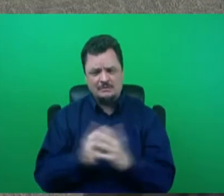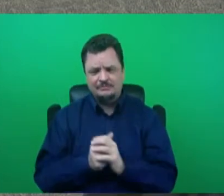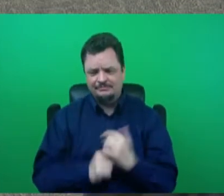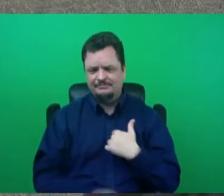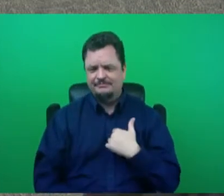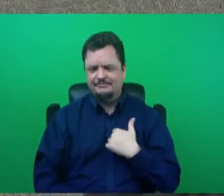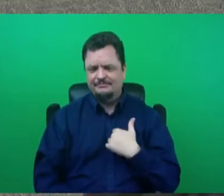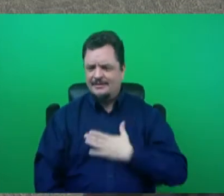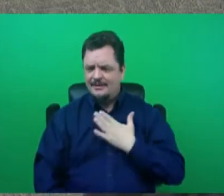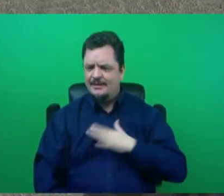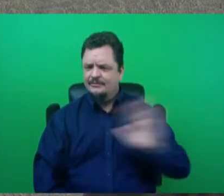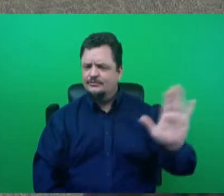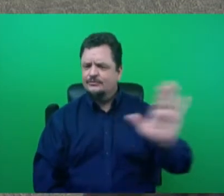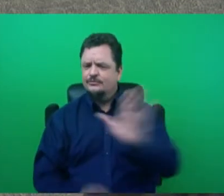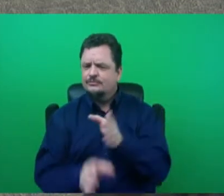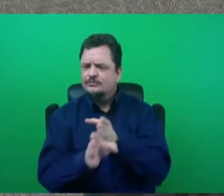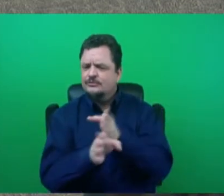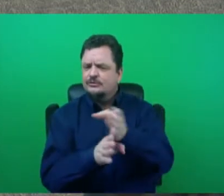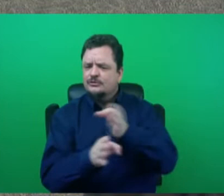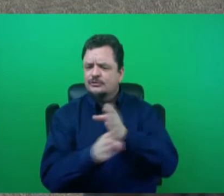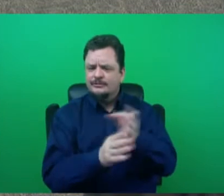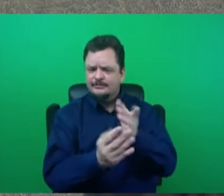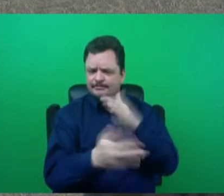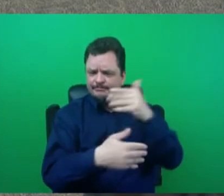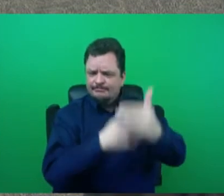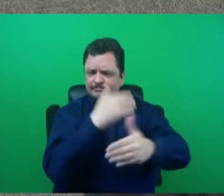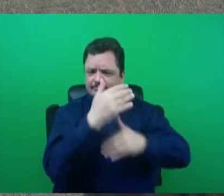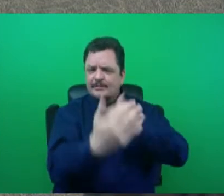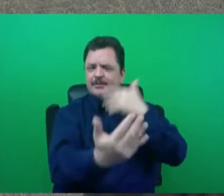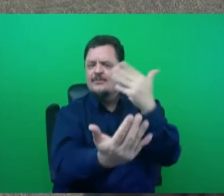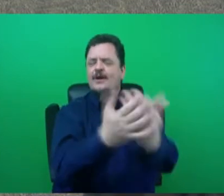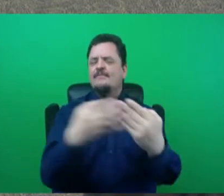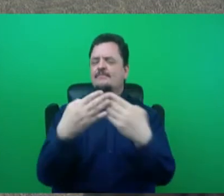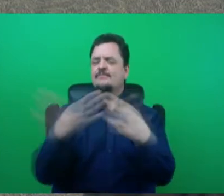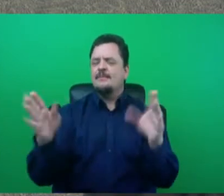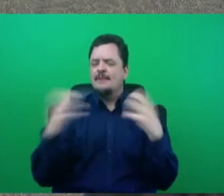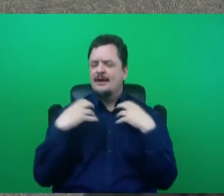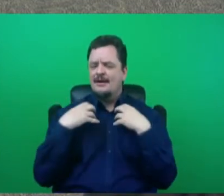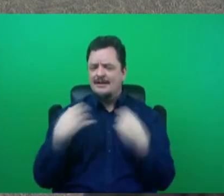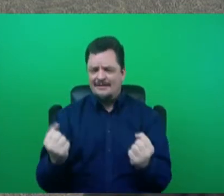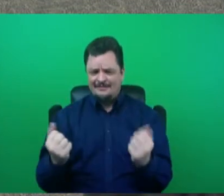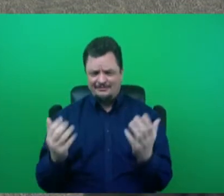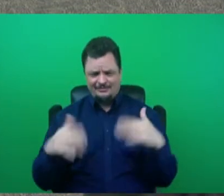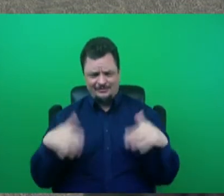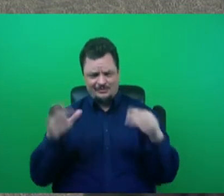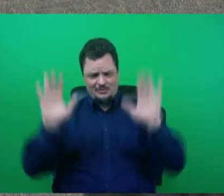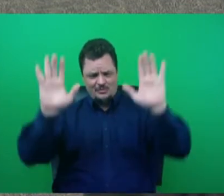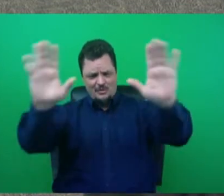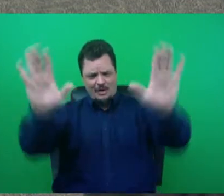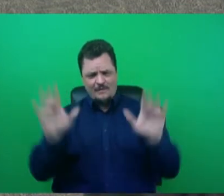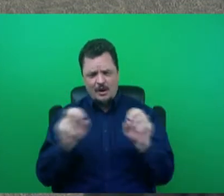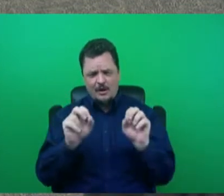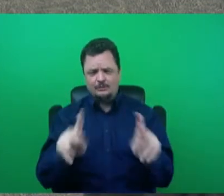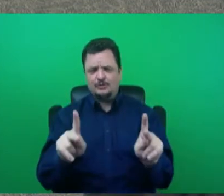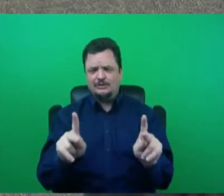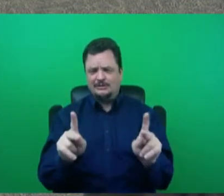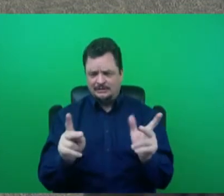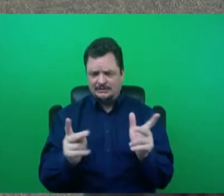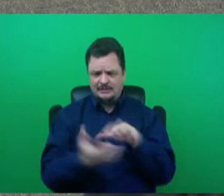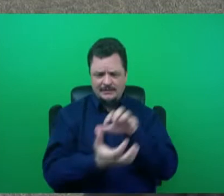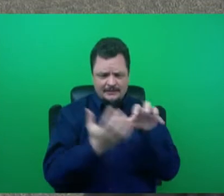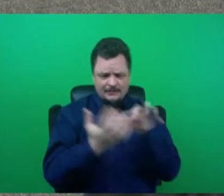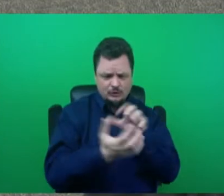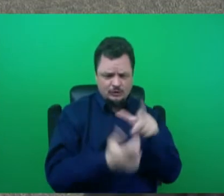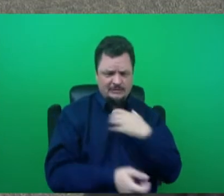public health, because what a wonderful opportunity to mix a desire to serve, a desire to help